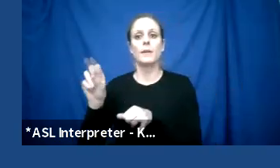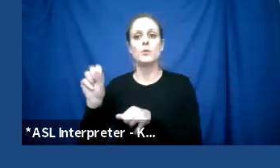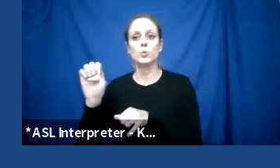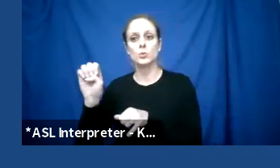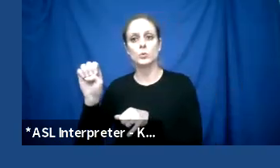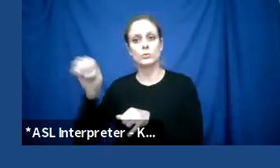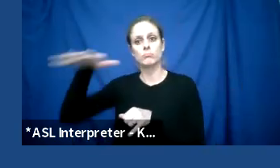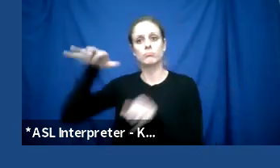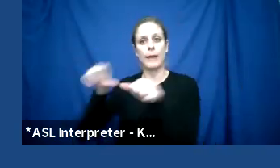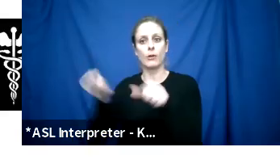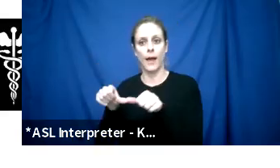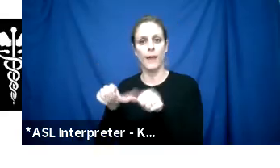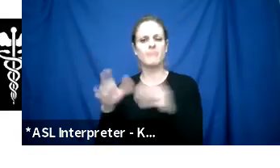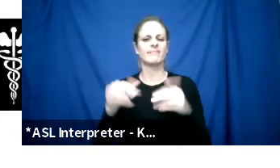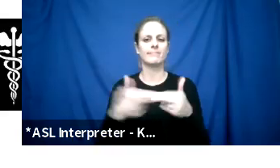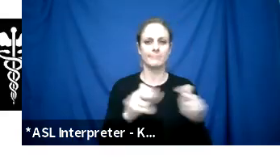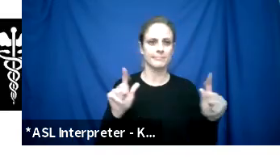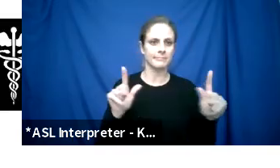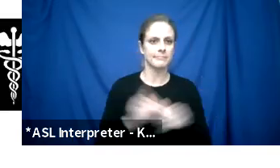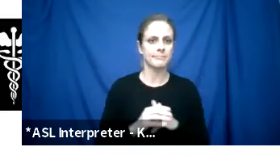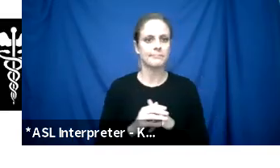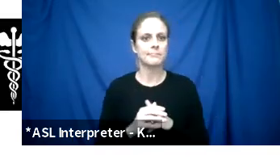the next slide again.